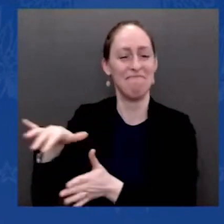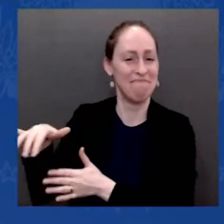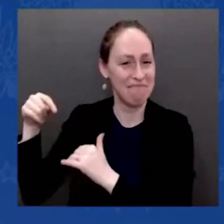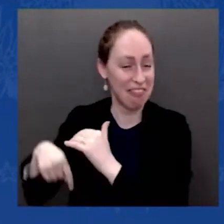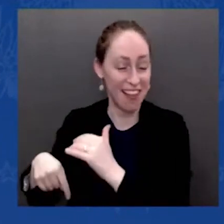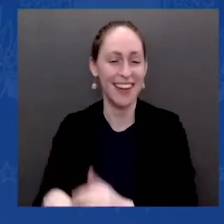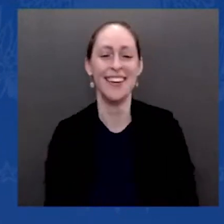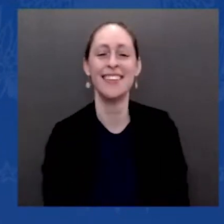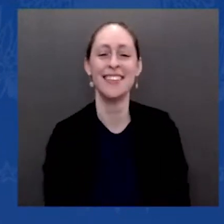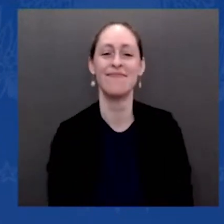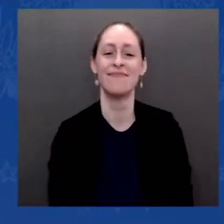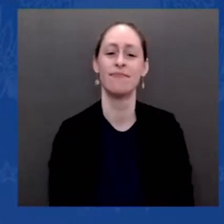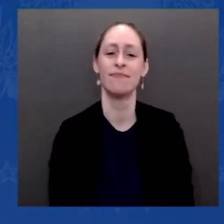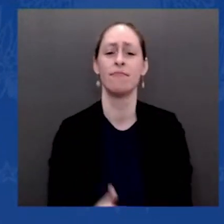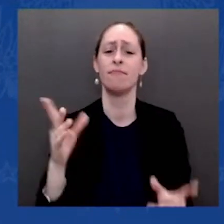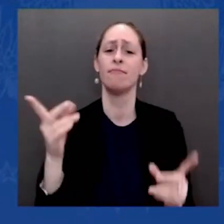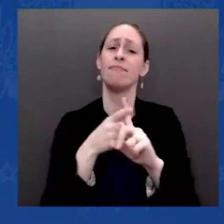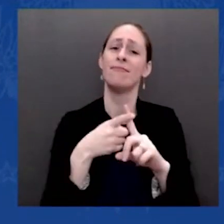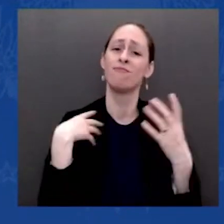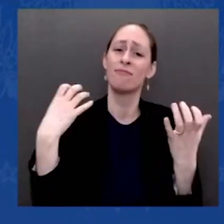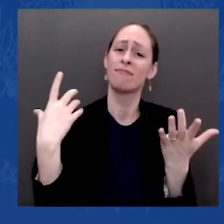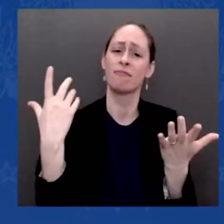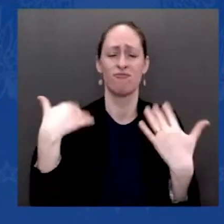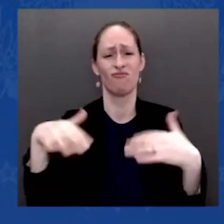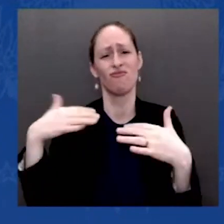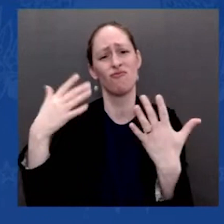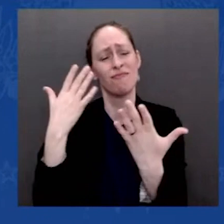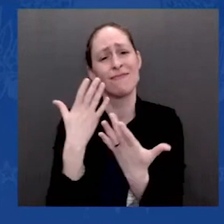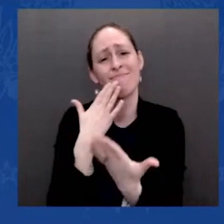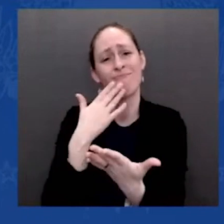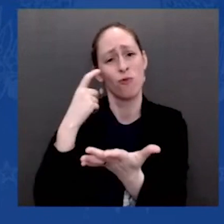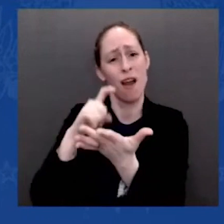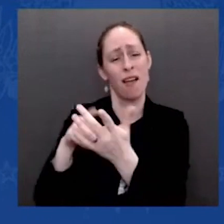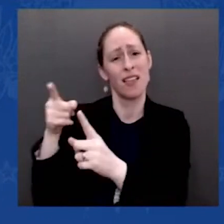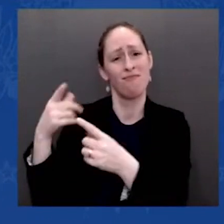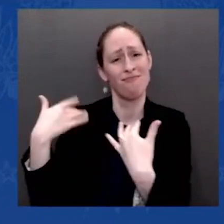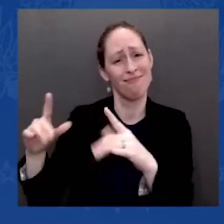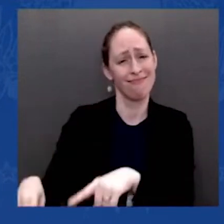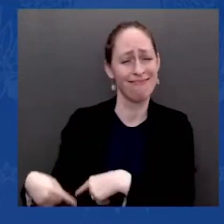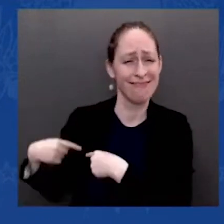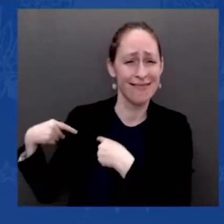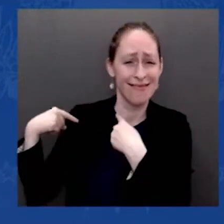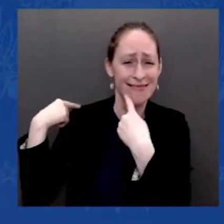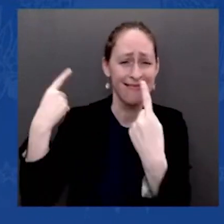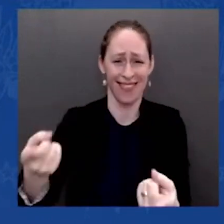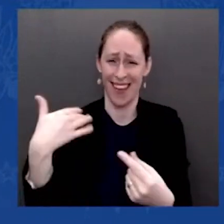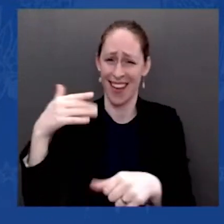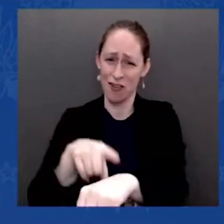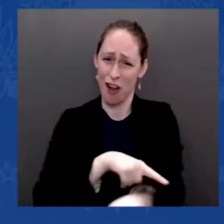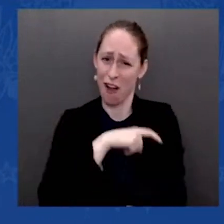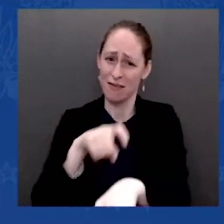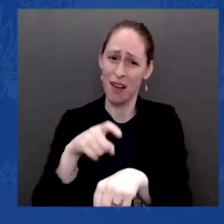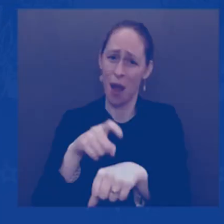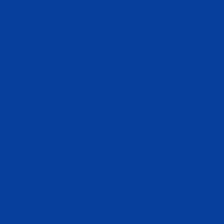Breyer for his remarkable career of public service and his clear-eyed commitment to making our country's laws